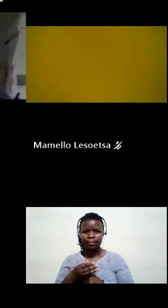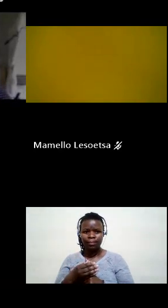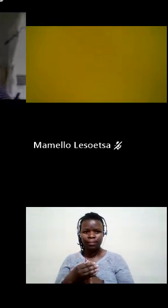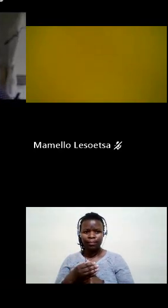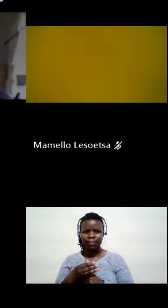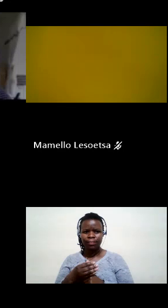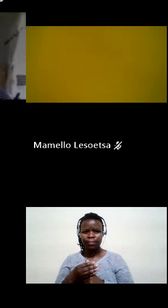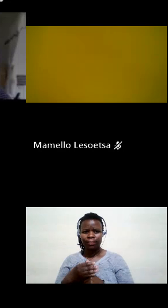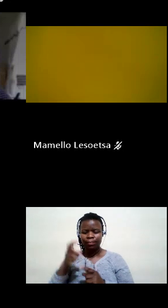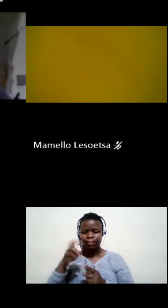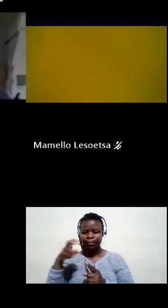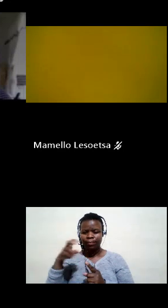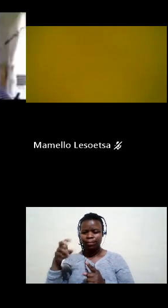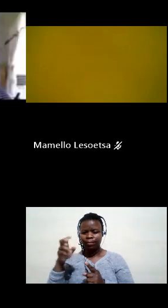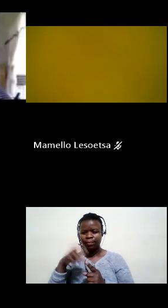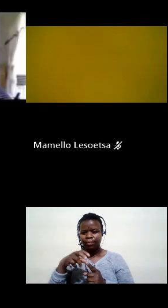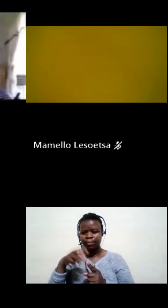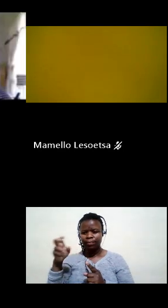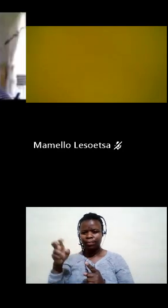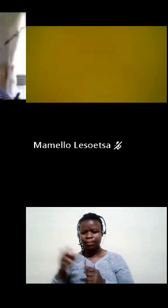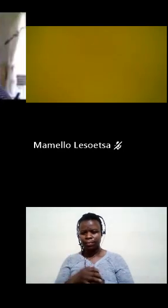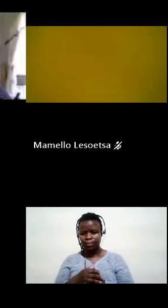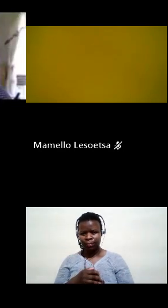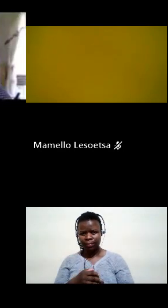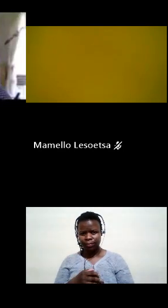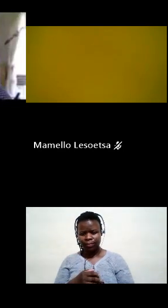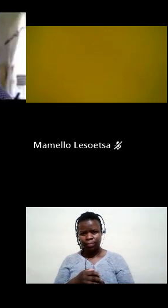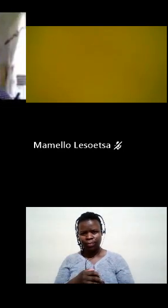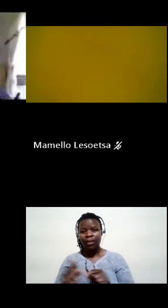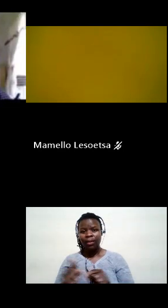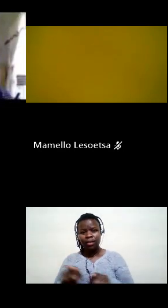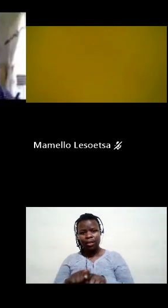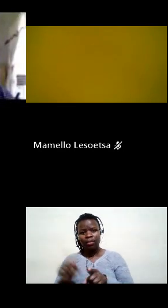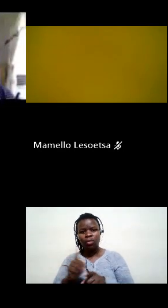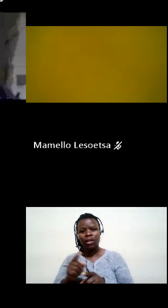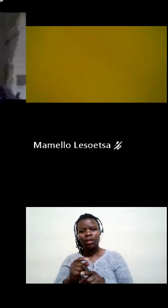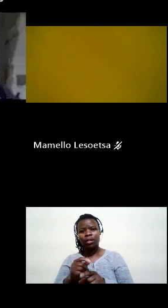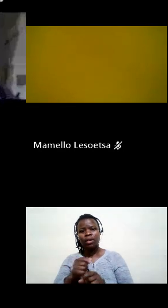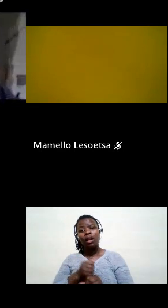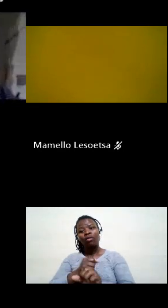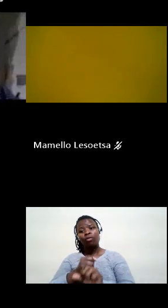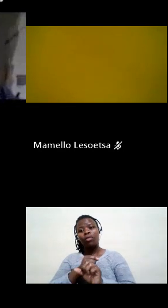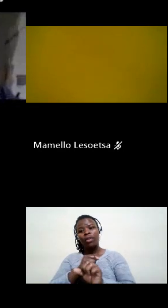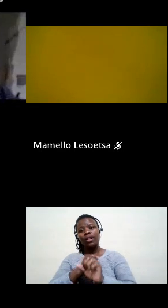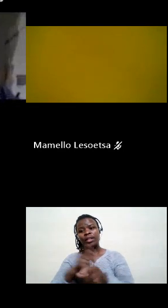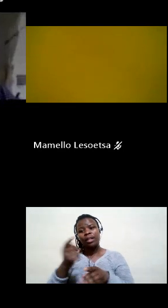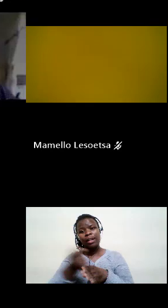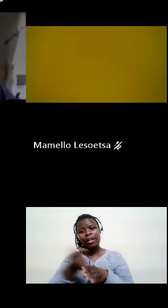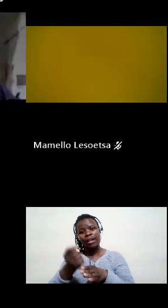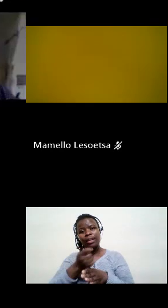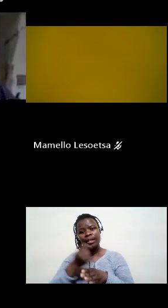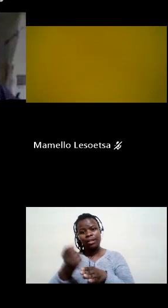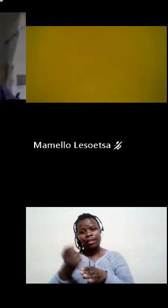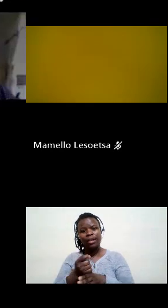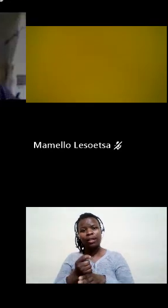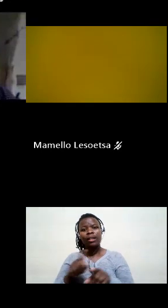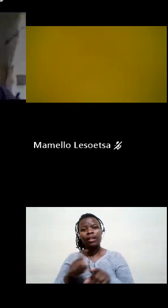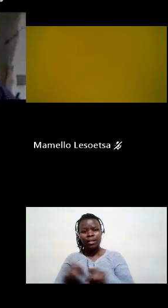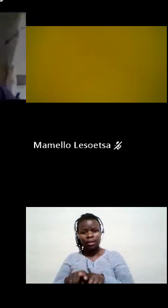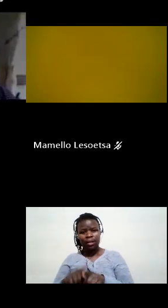physical education training and excursion tips as well. So great. Thank you so much,